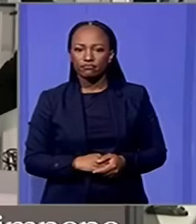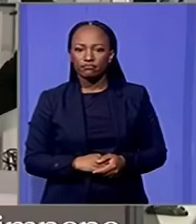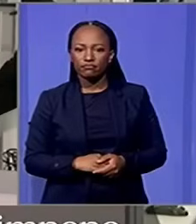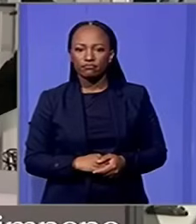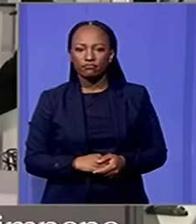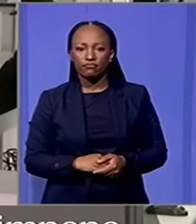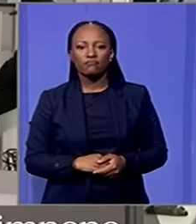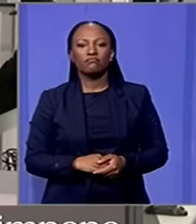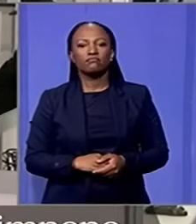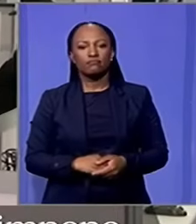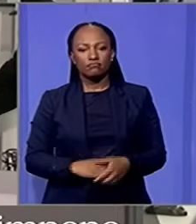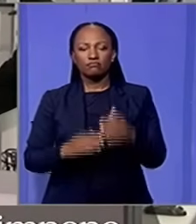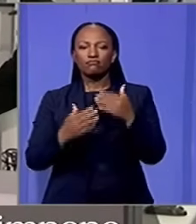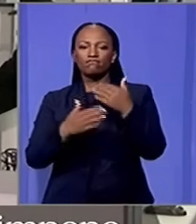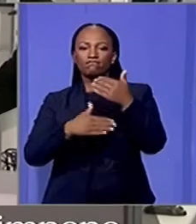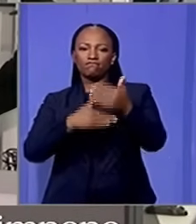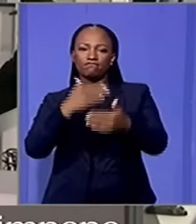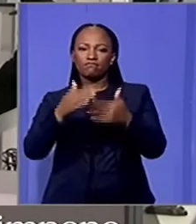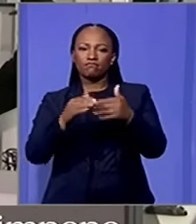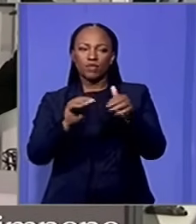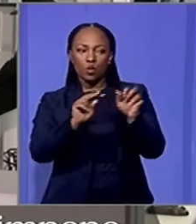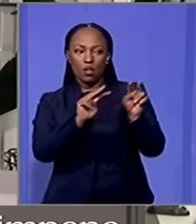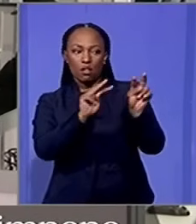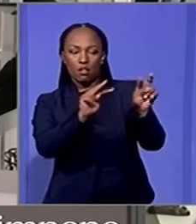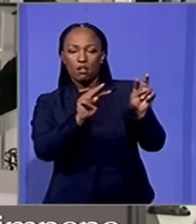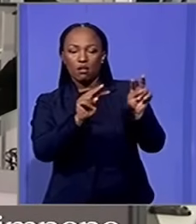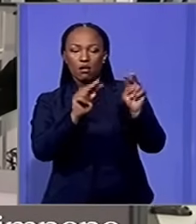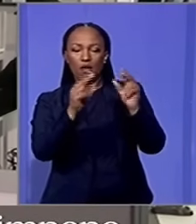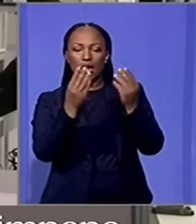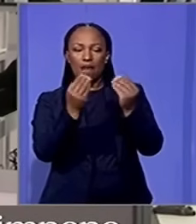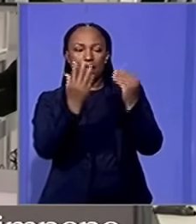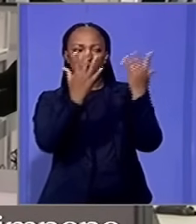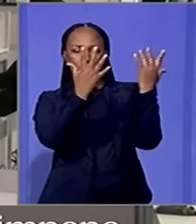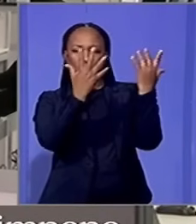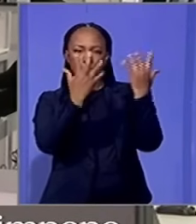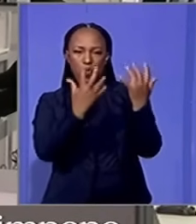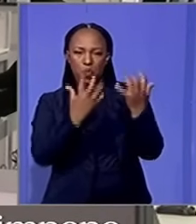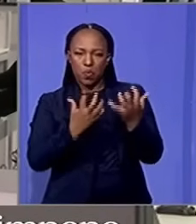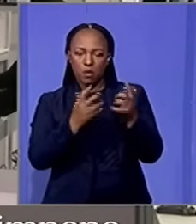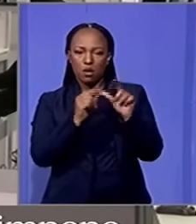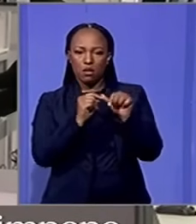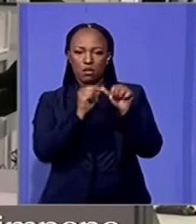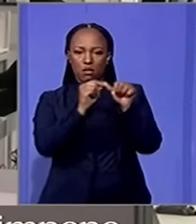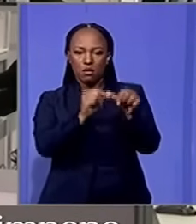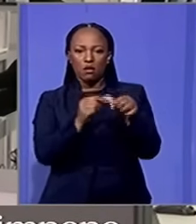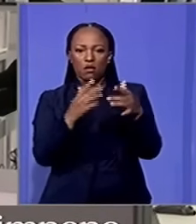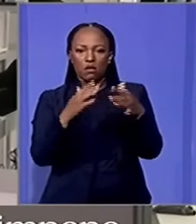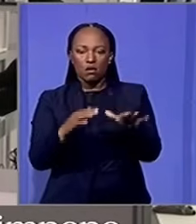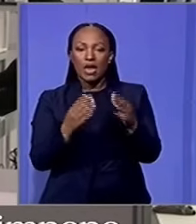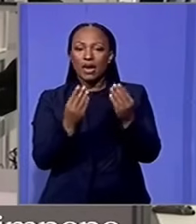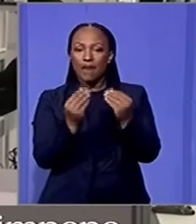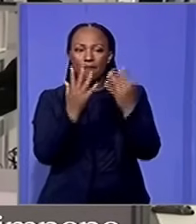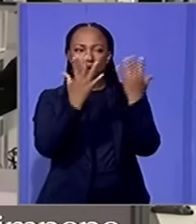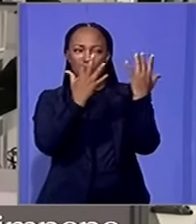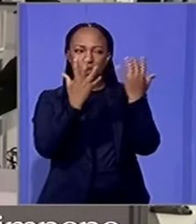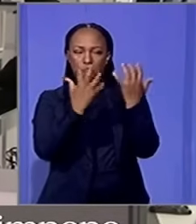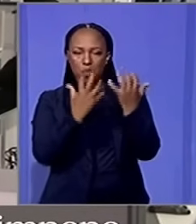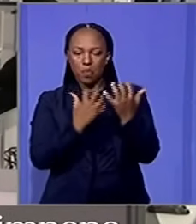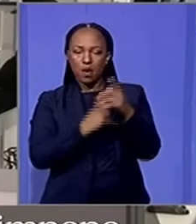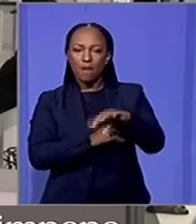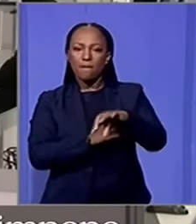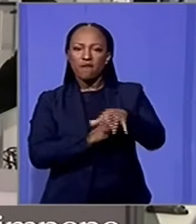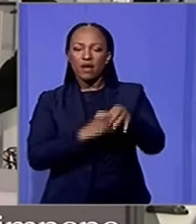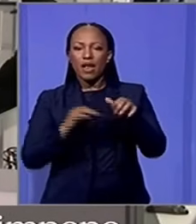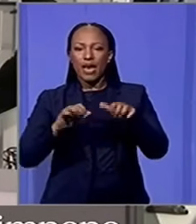Re tlile go tswelela pele go lekola seemo sa dipholo tseno fa dintsi di goroga mo tikatikeng eno ya go bala ga dipholo provinceng